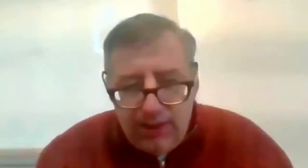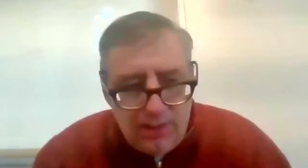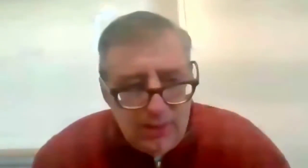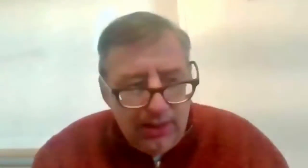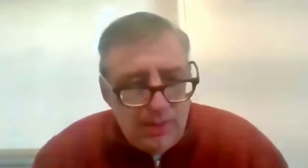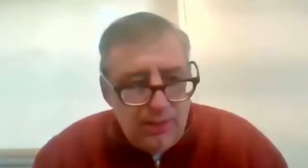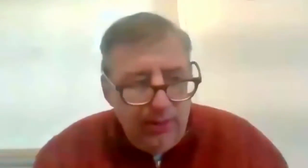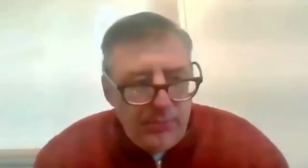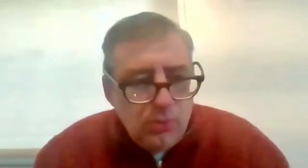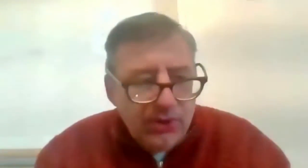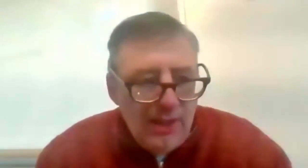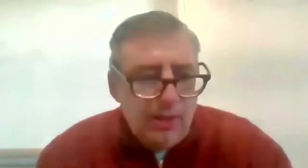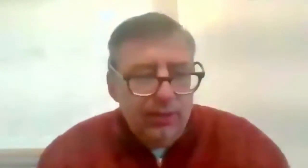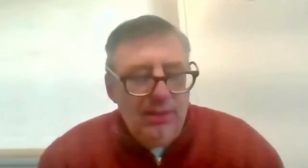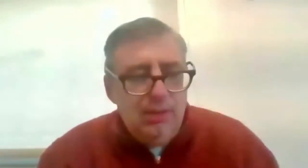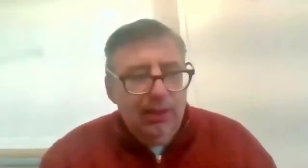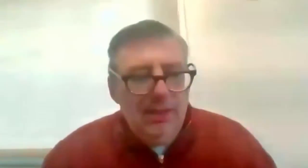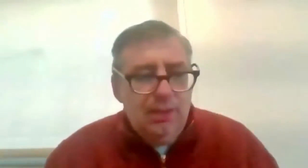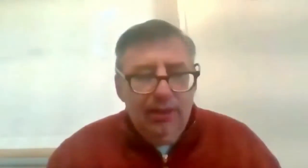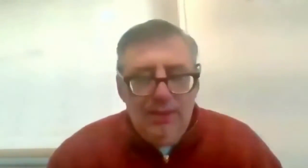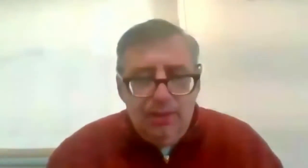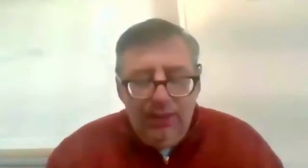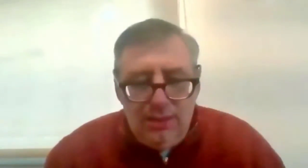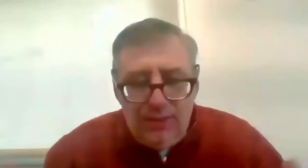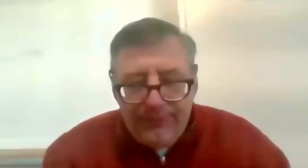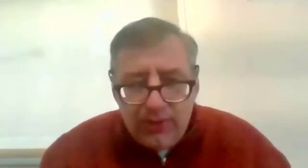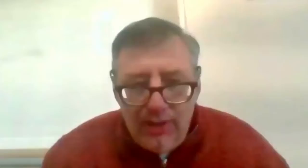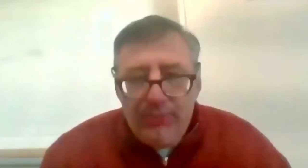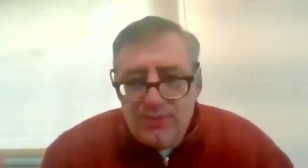steps taken by Nazism